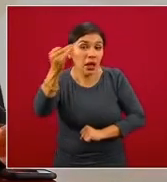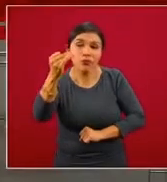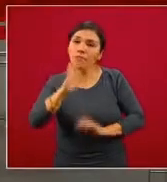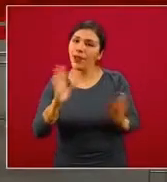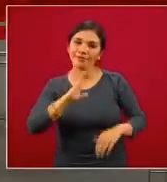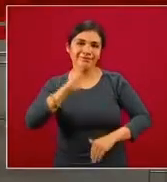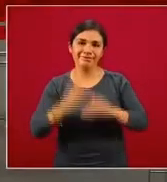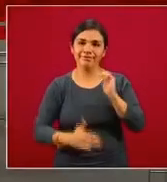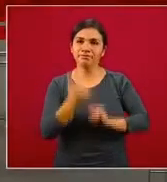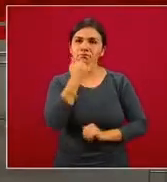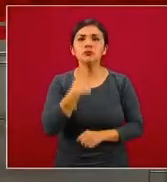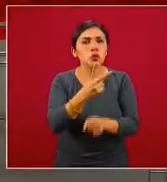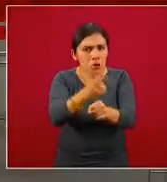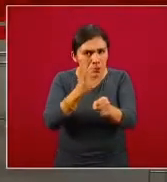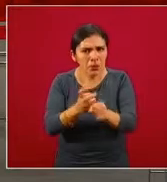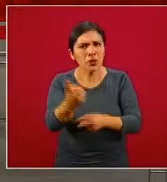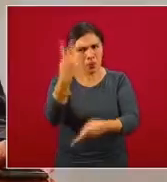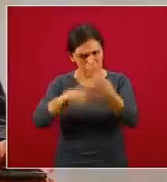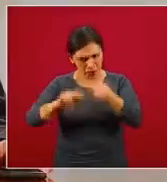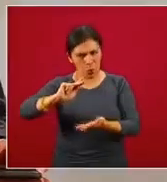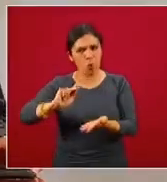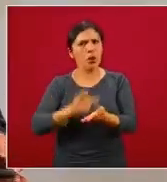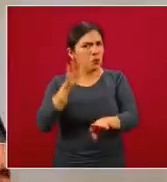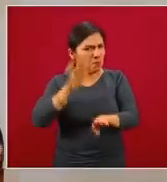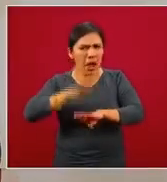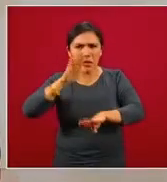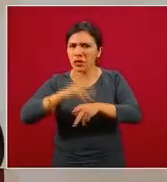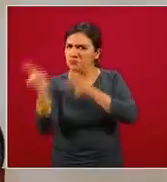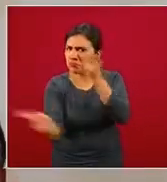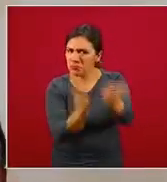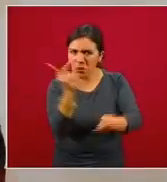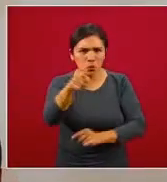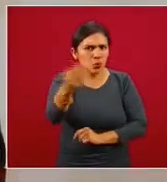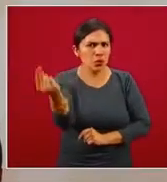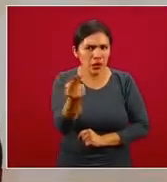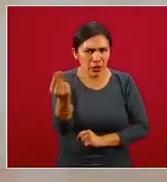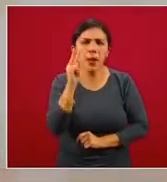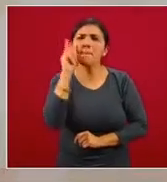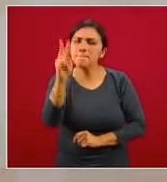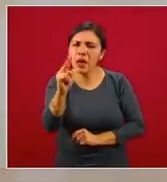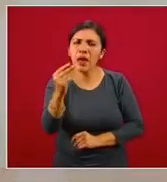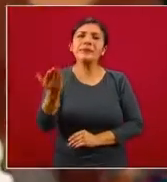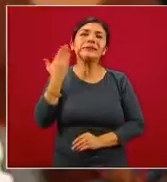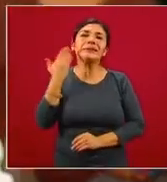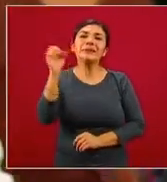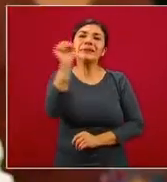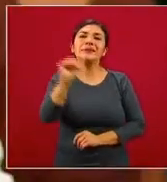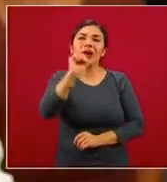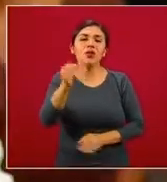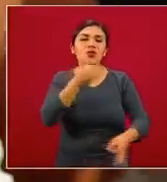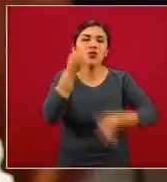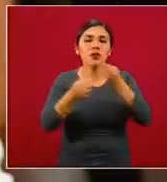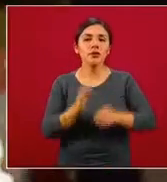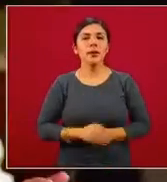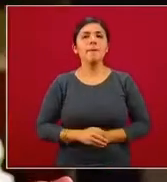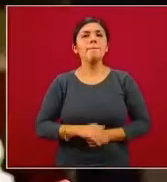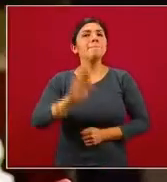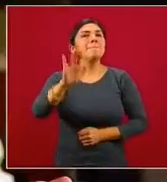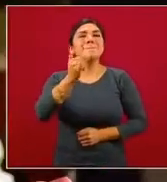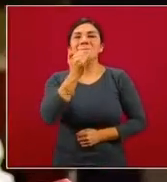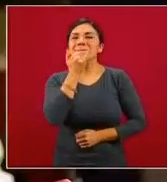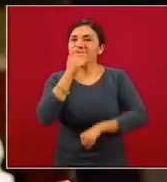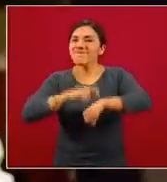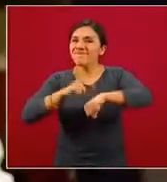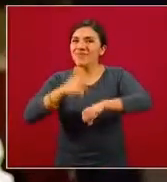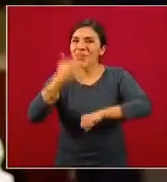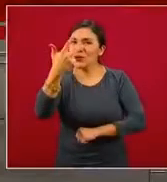acabó. We Le invito a present every volver a 4 ver, hours. hacer cuantas There's preguntas considere information necesarias y ver la conferencia de prensa del sábado has pasado. longer processing Ya son times. las 20